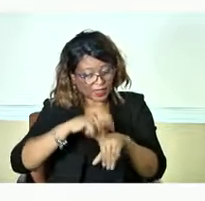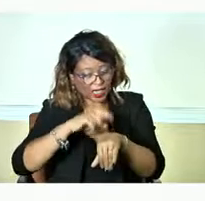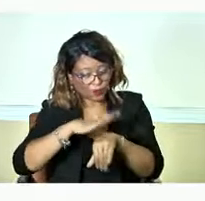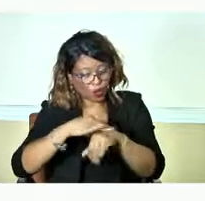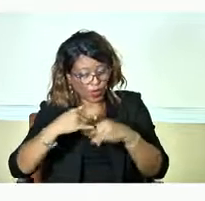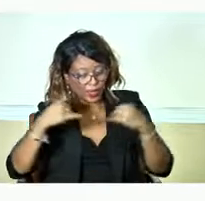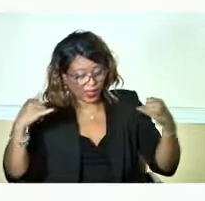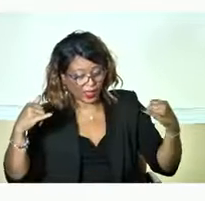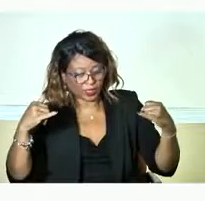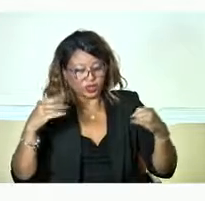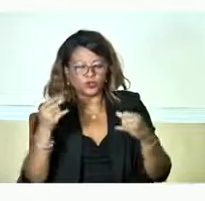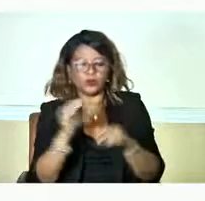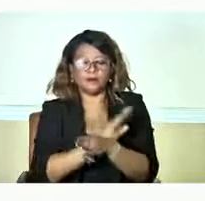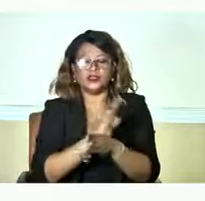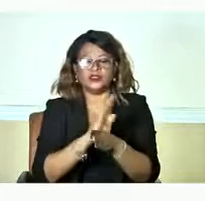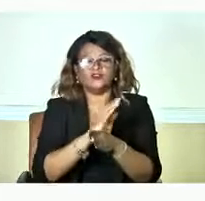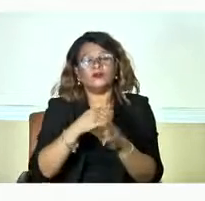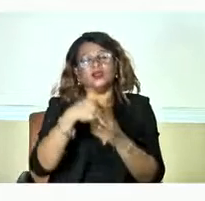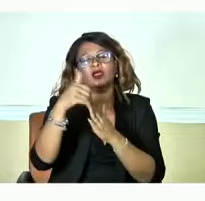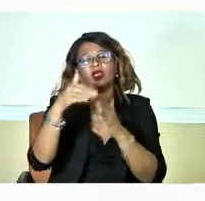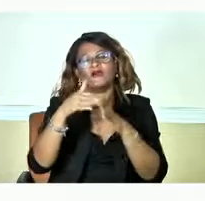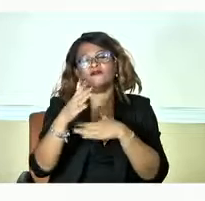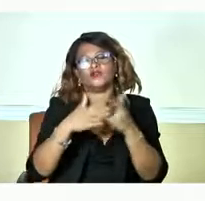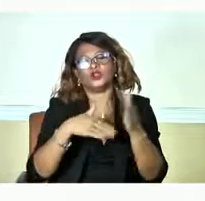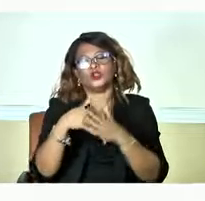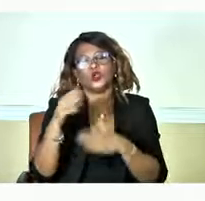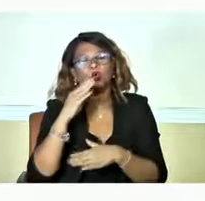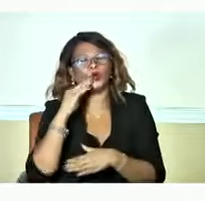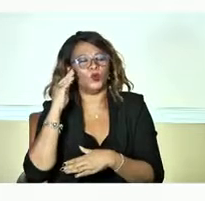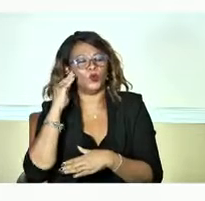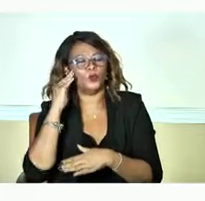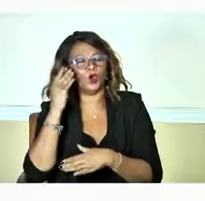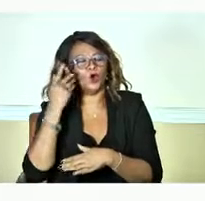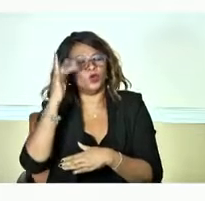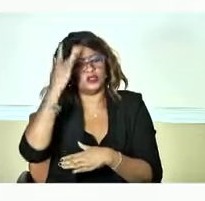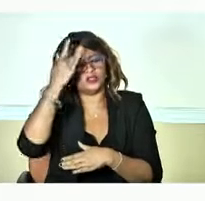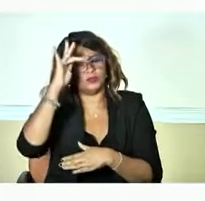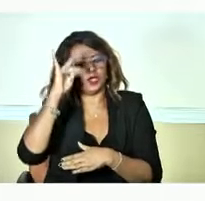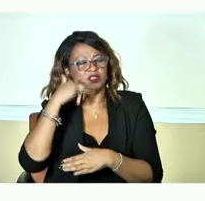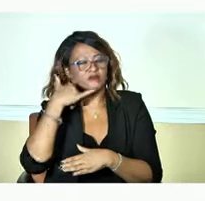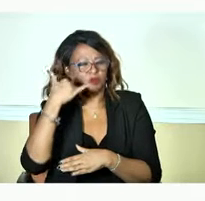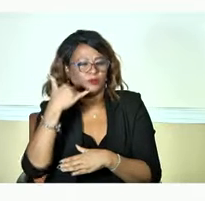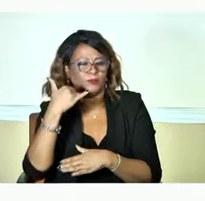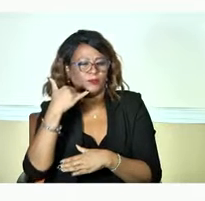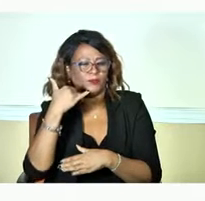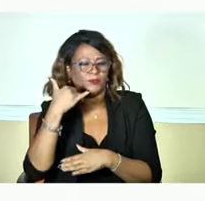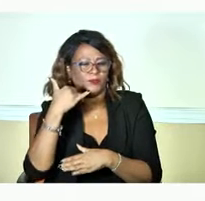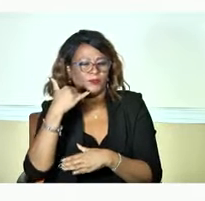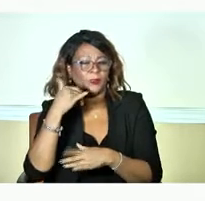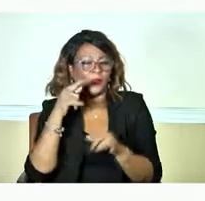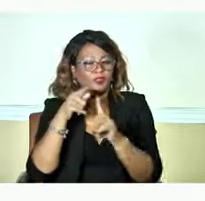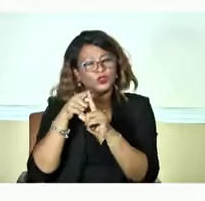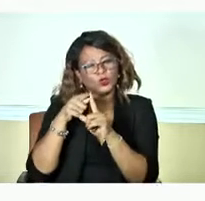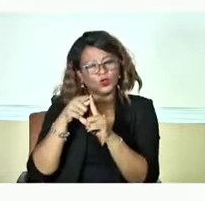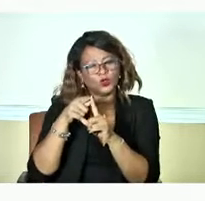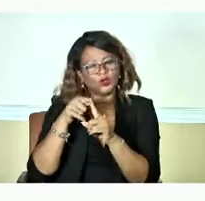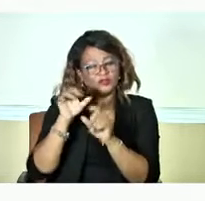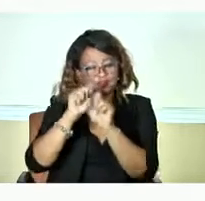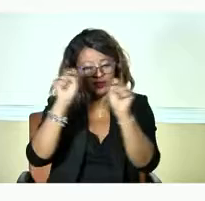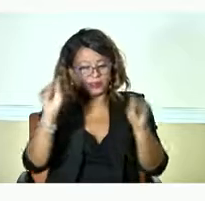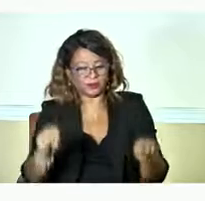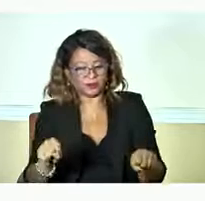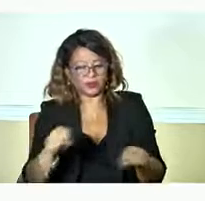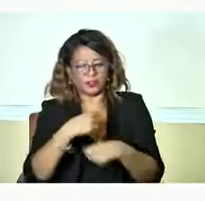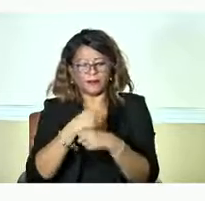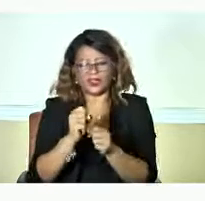doing business with the government from the comfort of your home or smartphones. The ultimate goal of the integrated system is